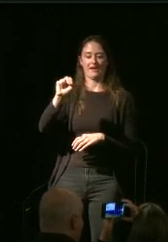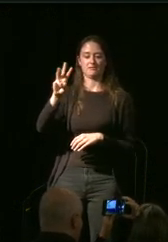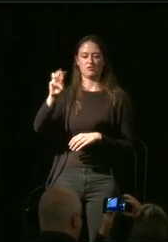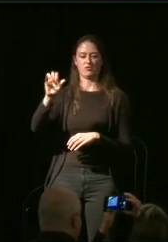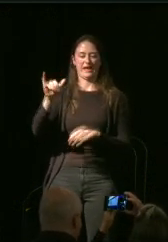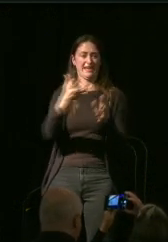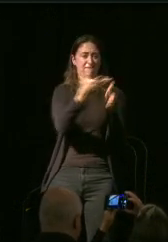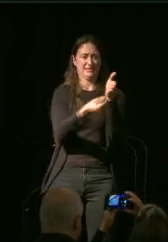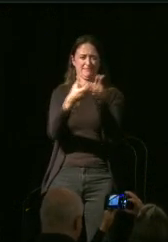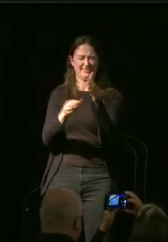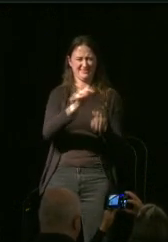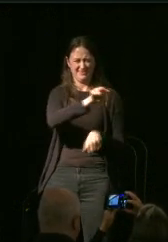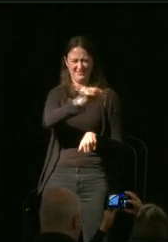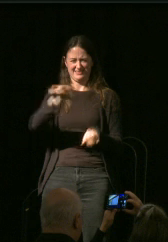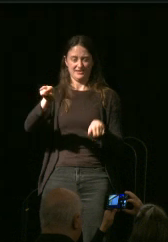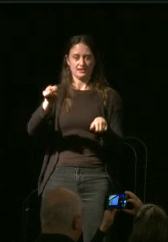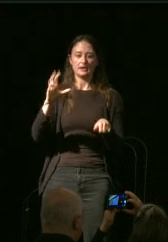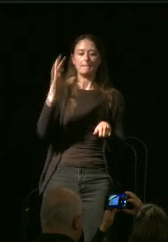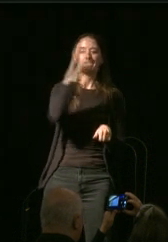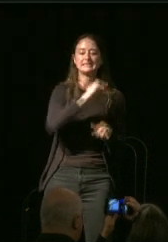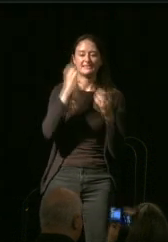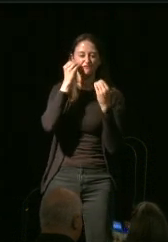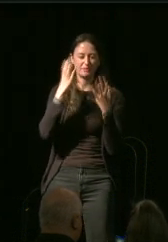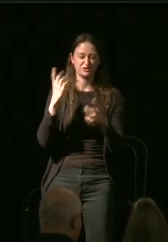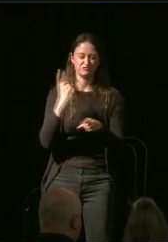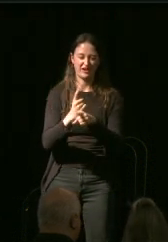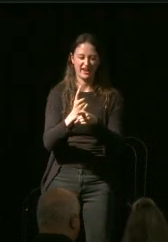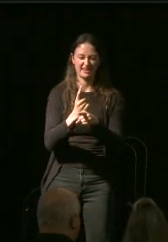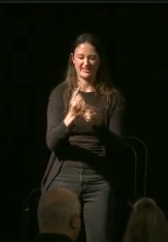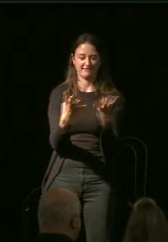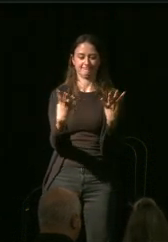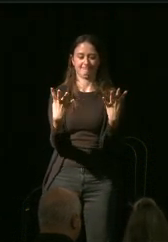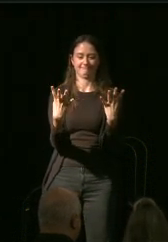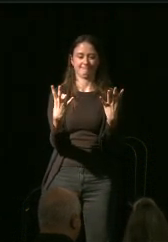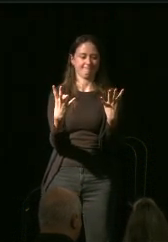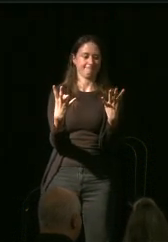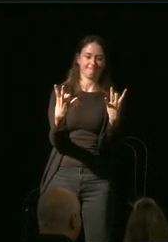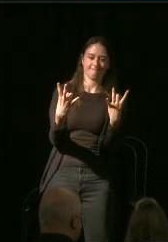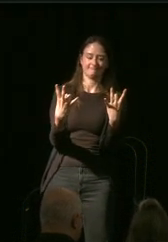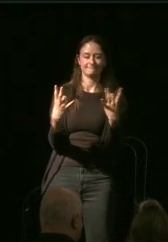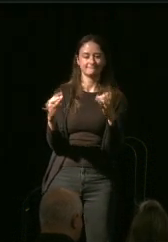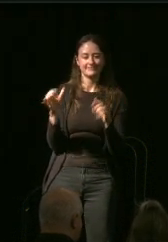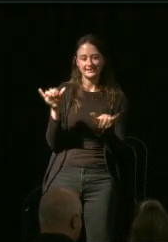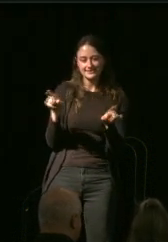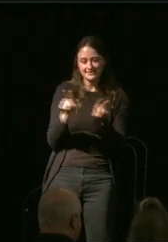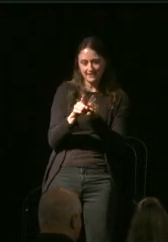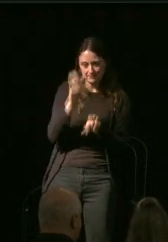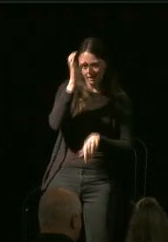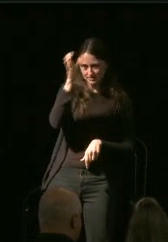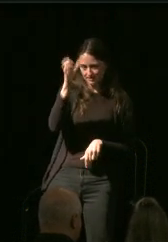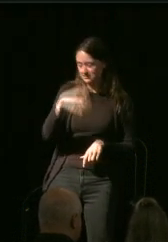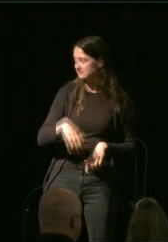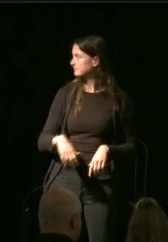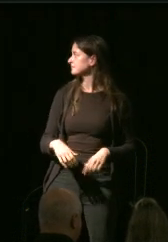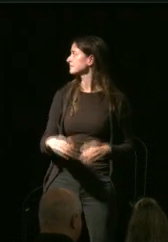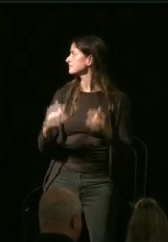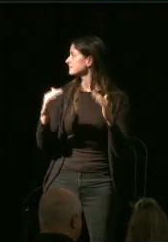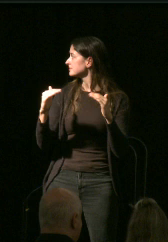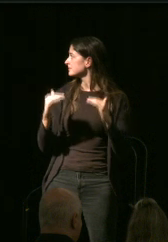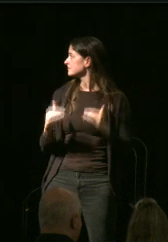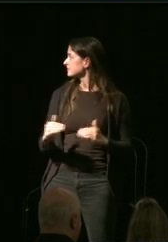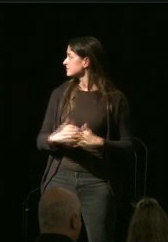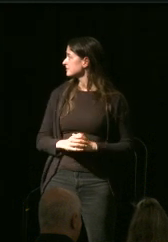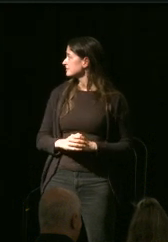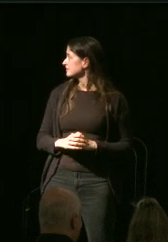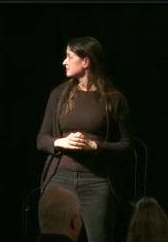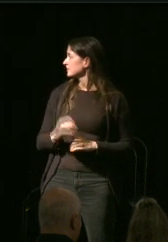Usher syndrome, and we still may need to test parents to help us clarify how those 2 variants are distributed across the person's